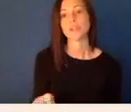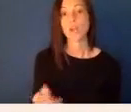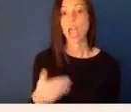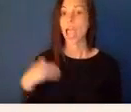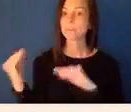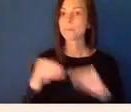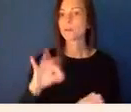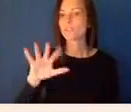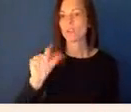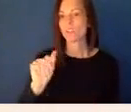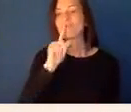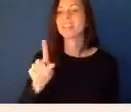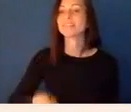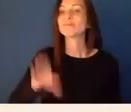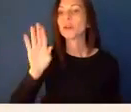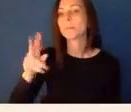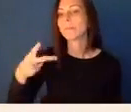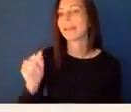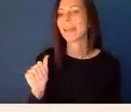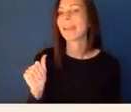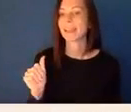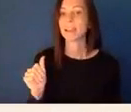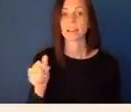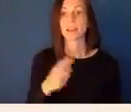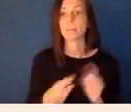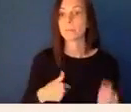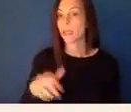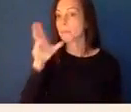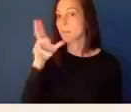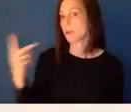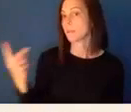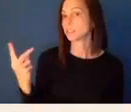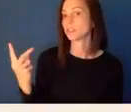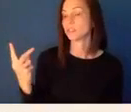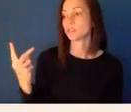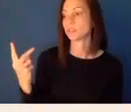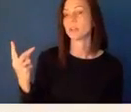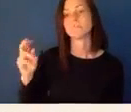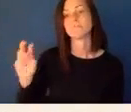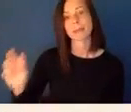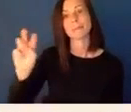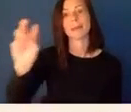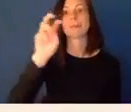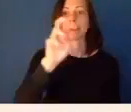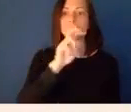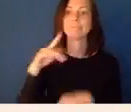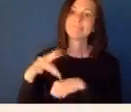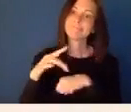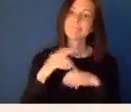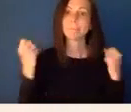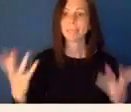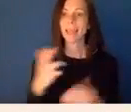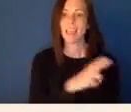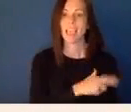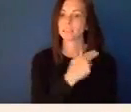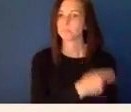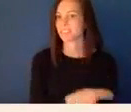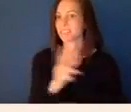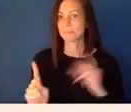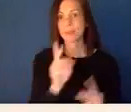originally from Pennsylvania. My mom and I went from hospital to hospital here in Florida, and nobody had ever heard of